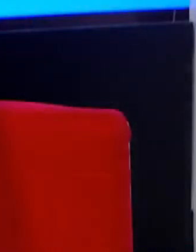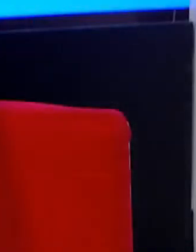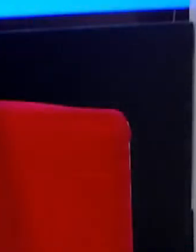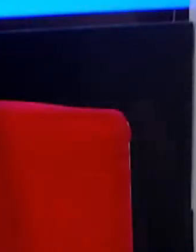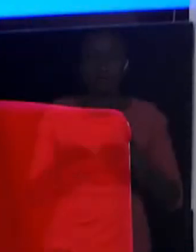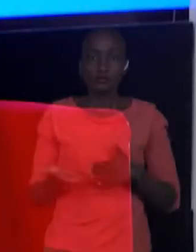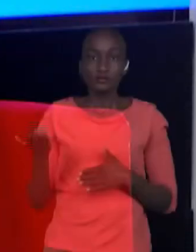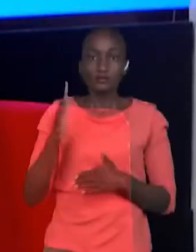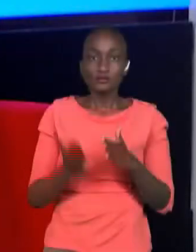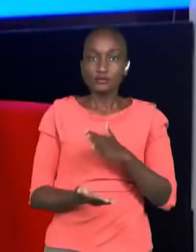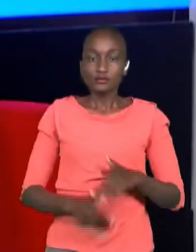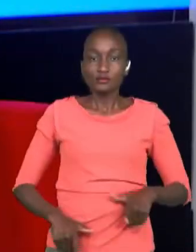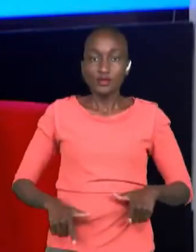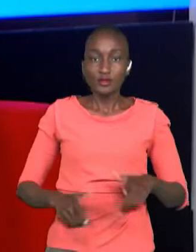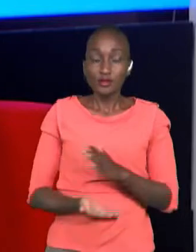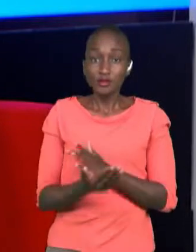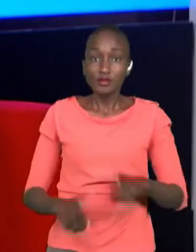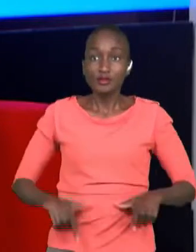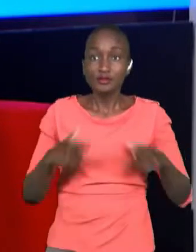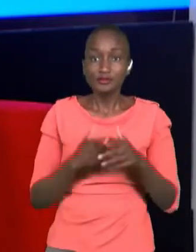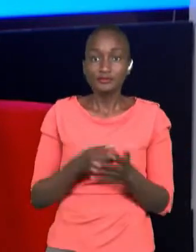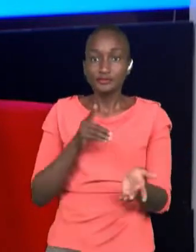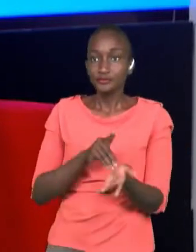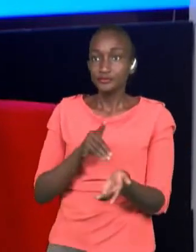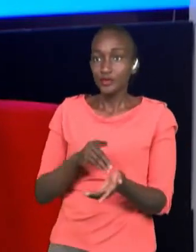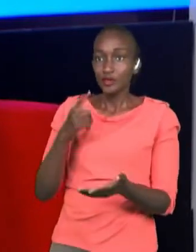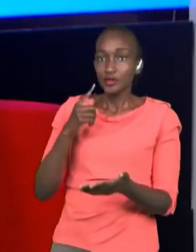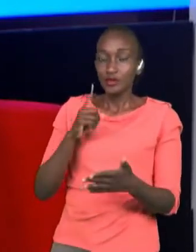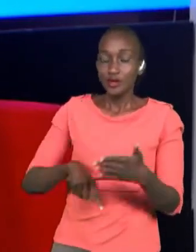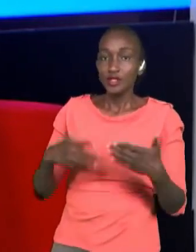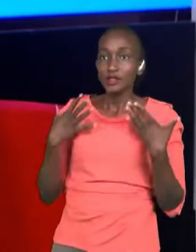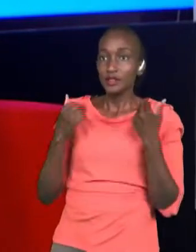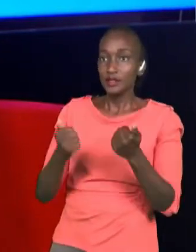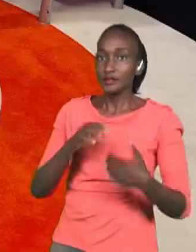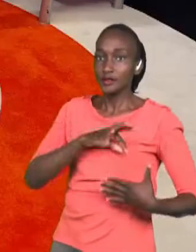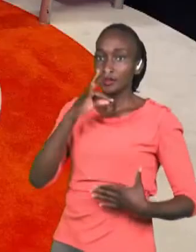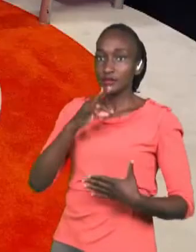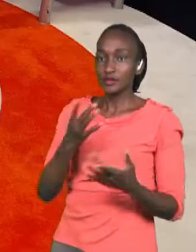Welcome back to Morning Live. Now, Dr. Seema, what are the health benefits of yoga?